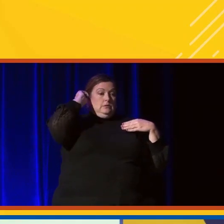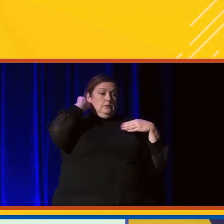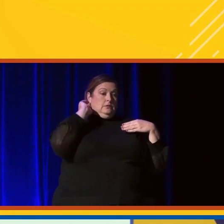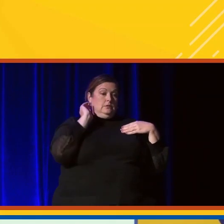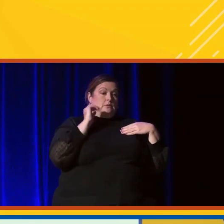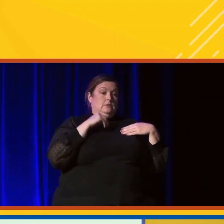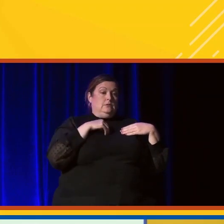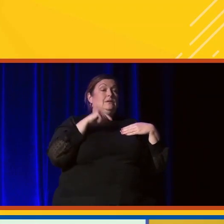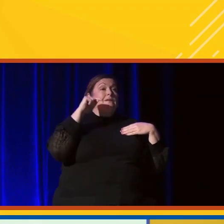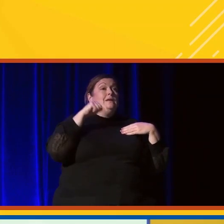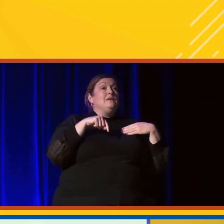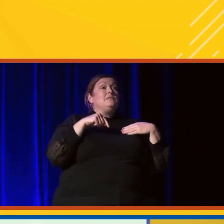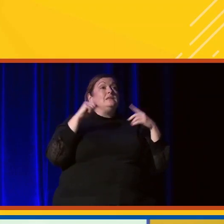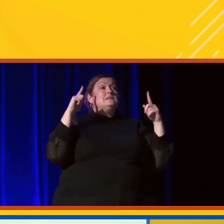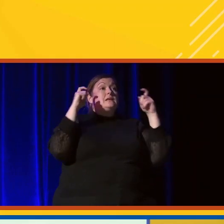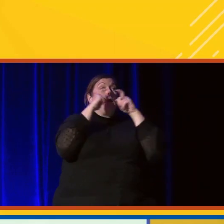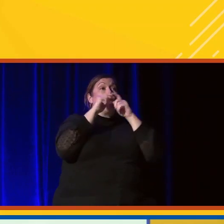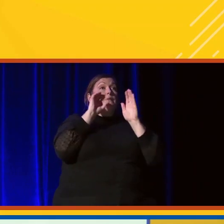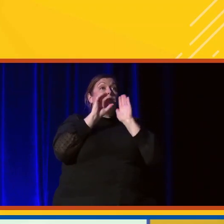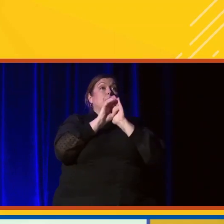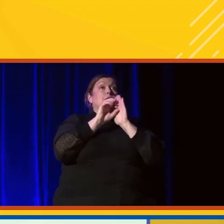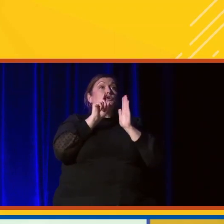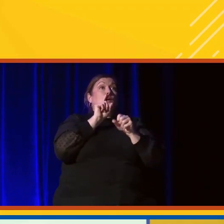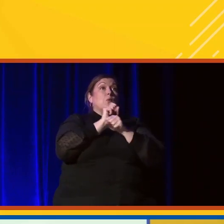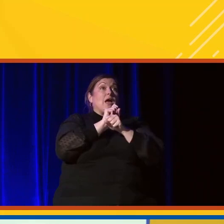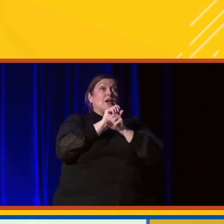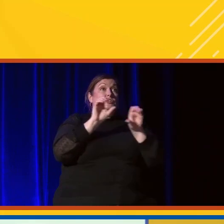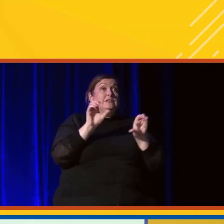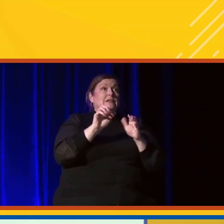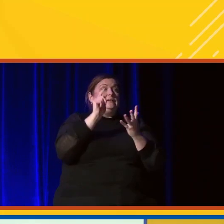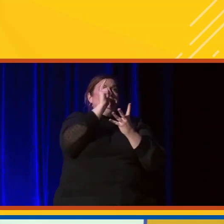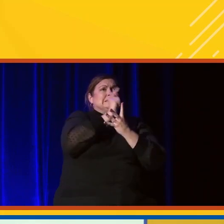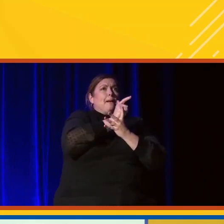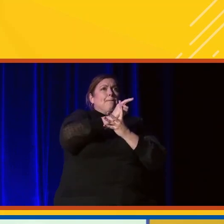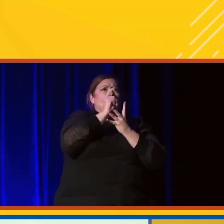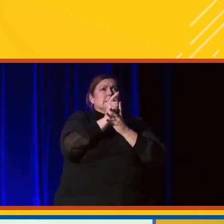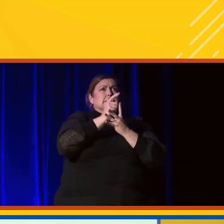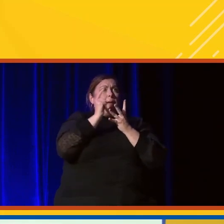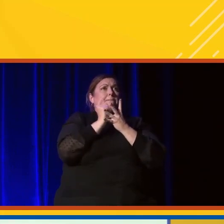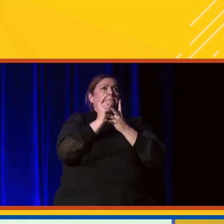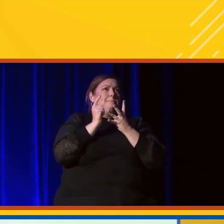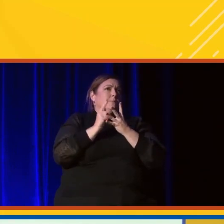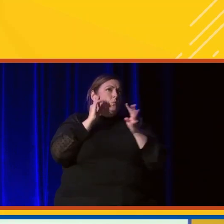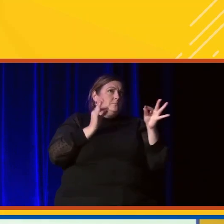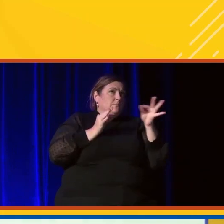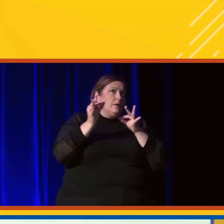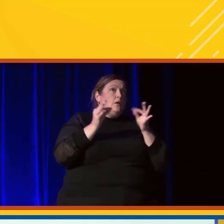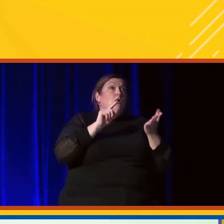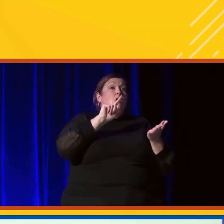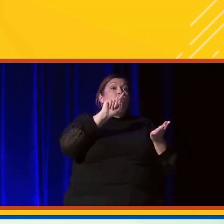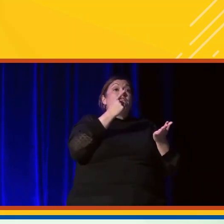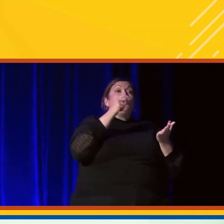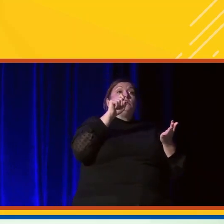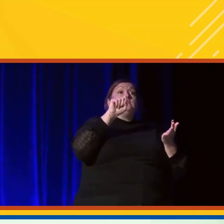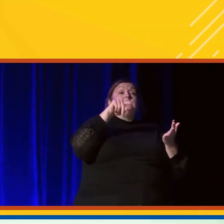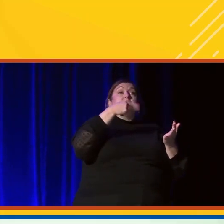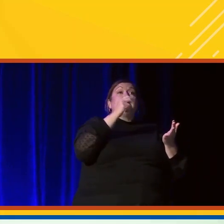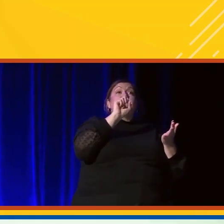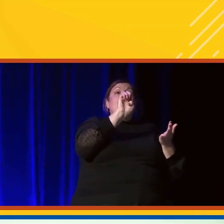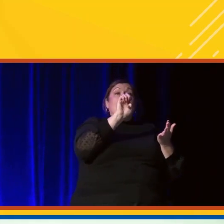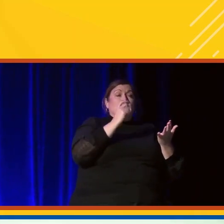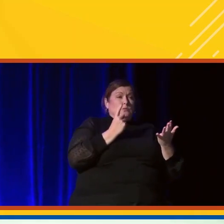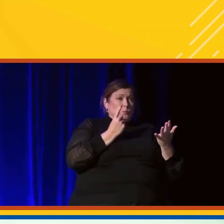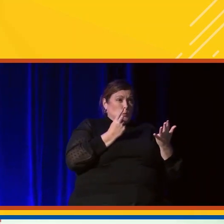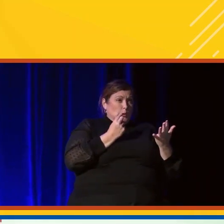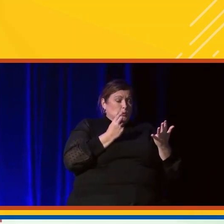This is a complicated picture of what we actually did. I'll take you through it step by step. In the first phase of this experimental campaign, what we did,